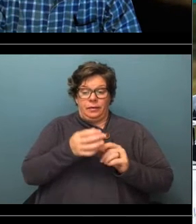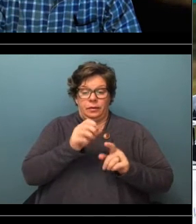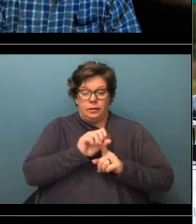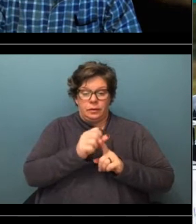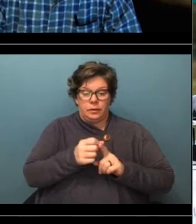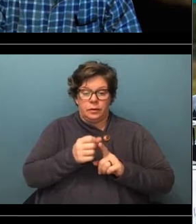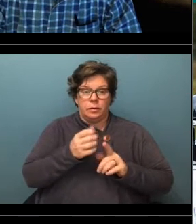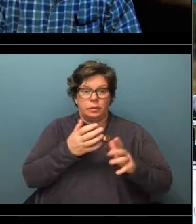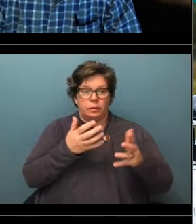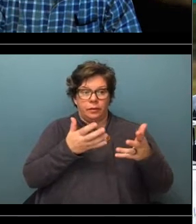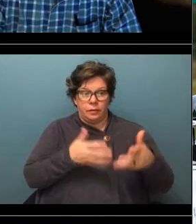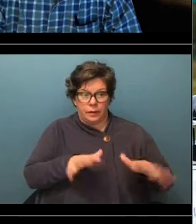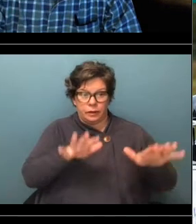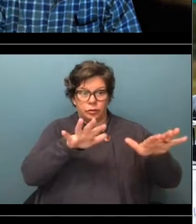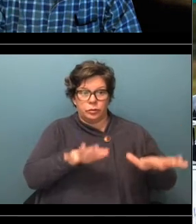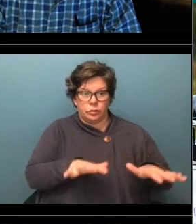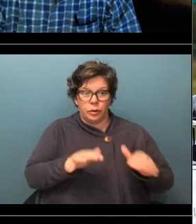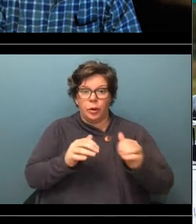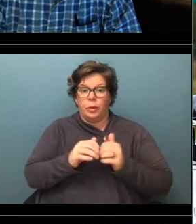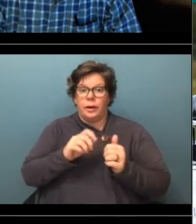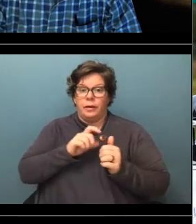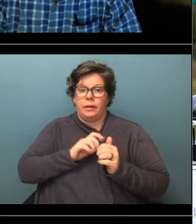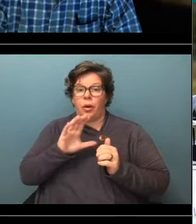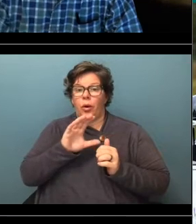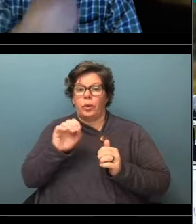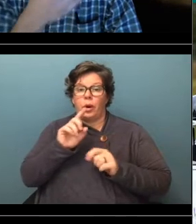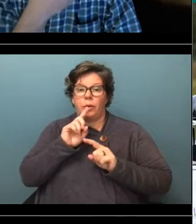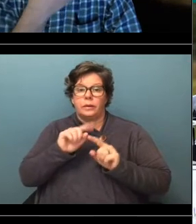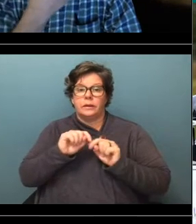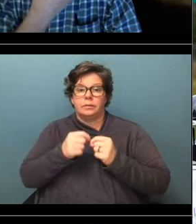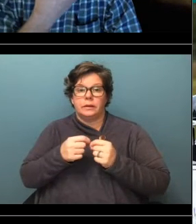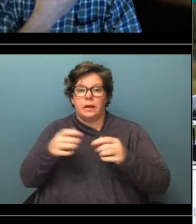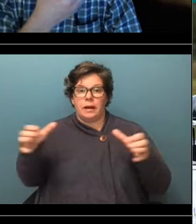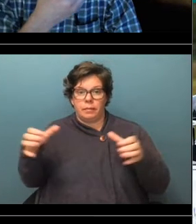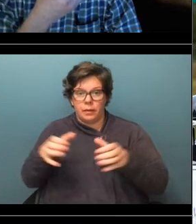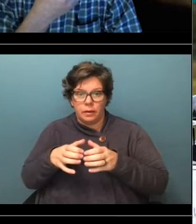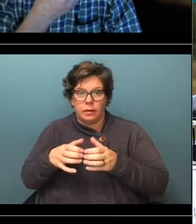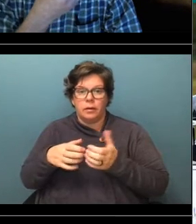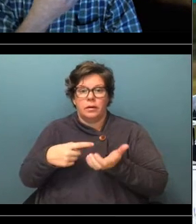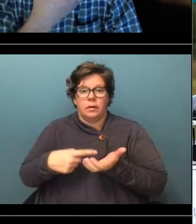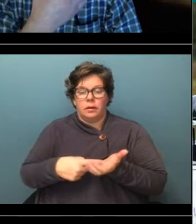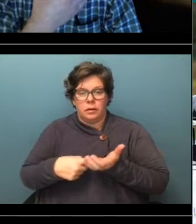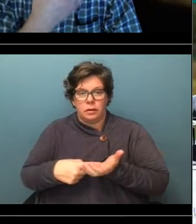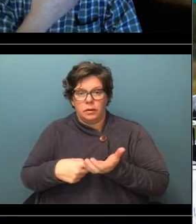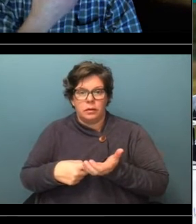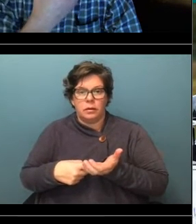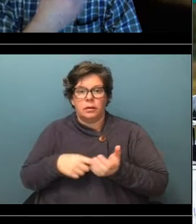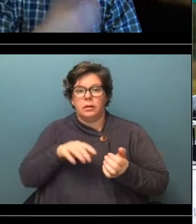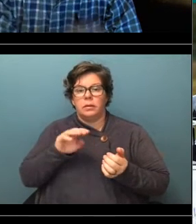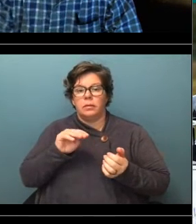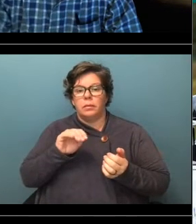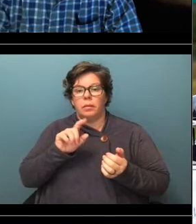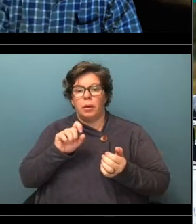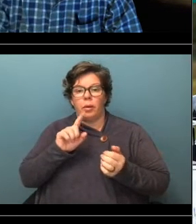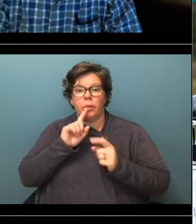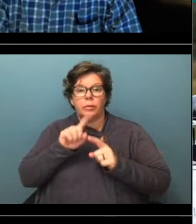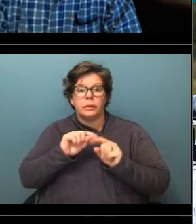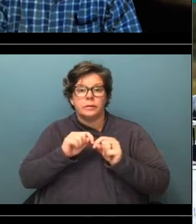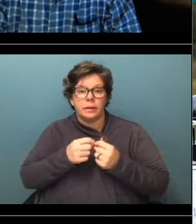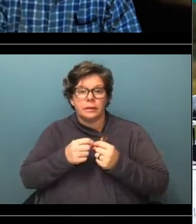officer or with a co-response team, if they want one of the mobile response teams to follow up with